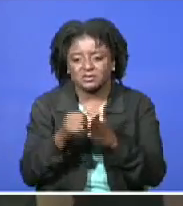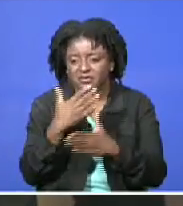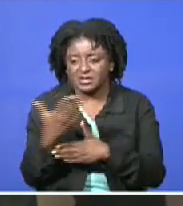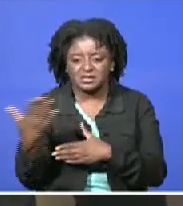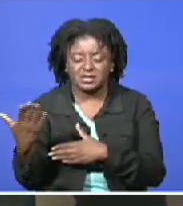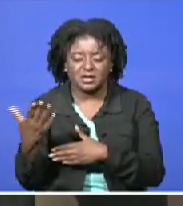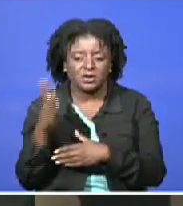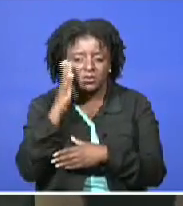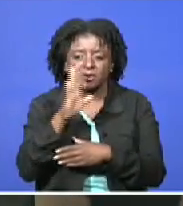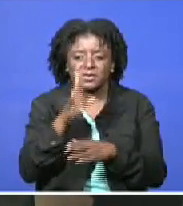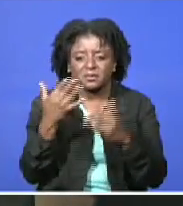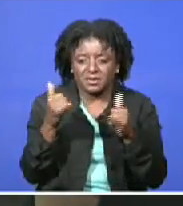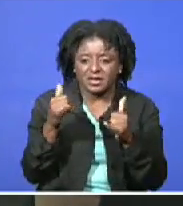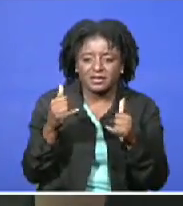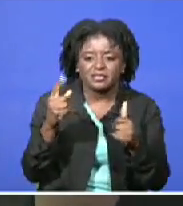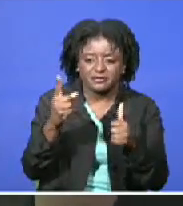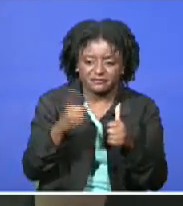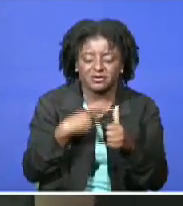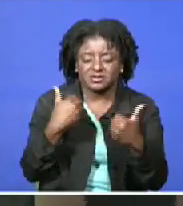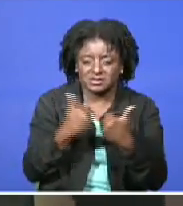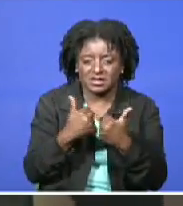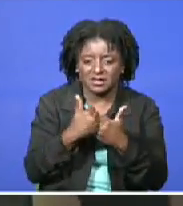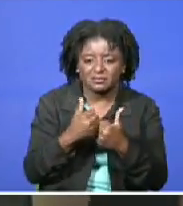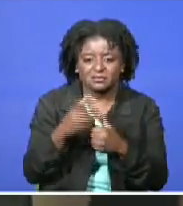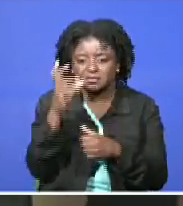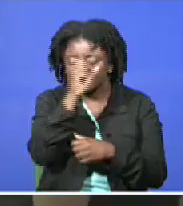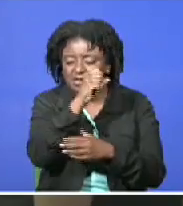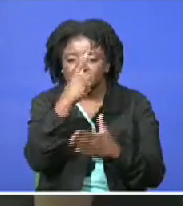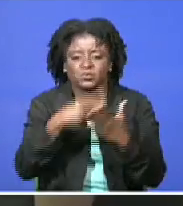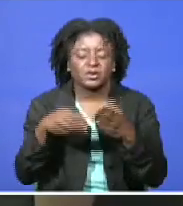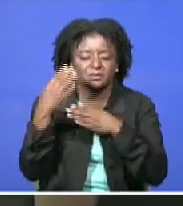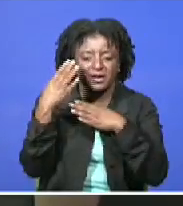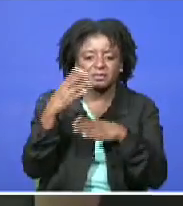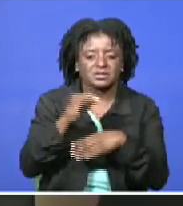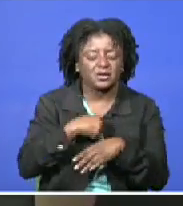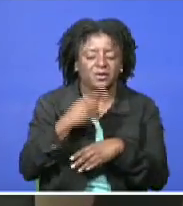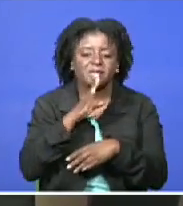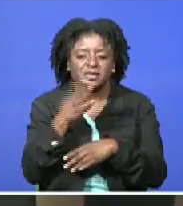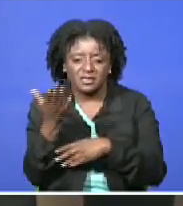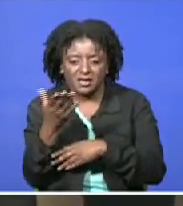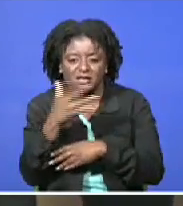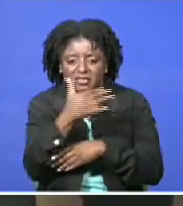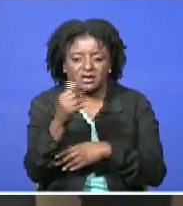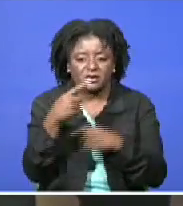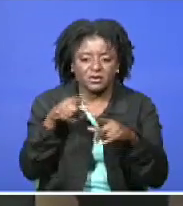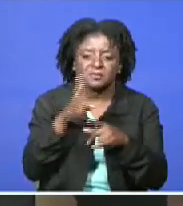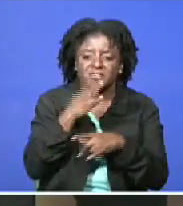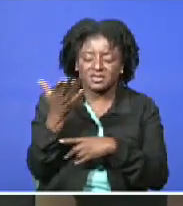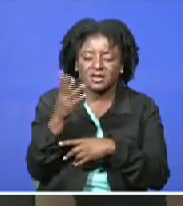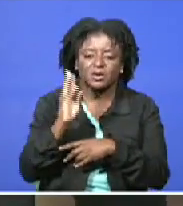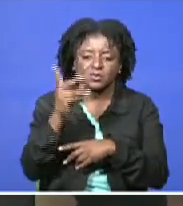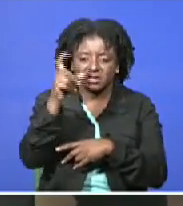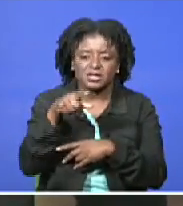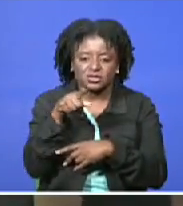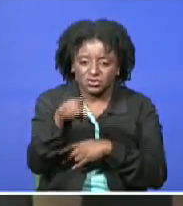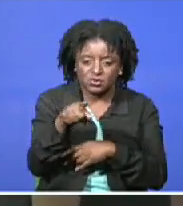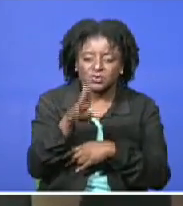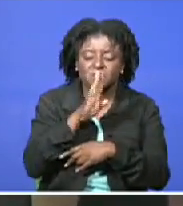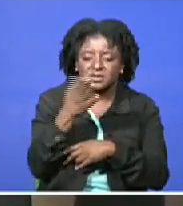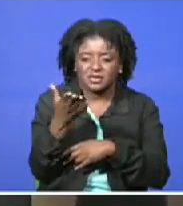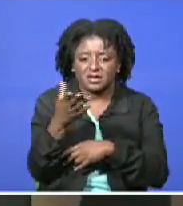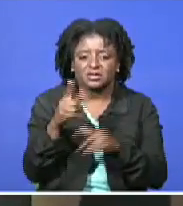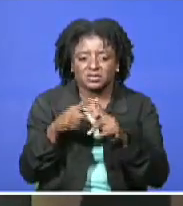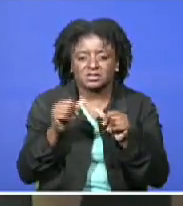be playing that first game. So guess what, Bahamas? I'm going to be there. They're going to be there. We need you to be there